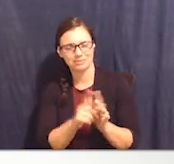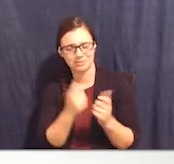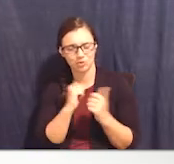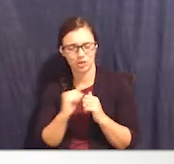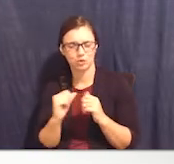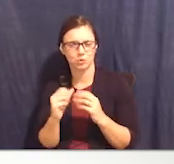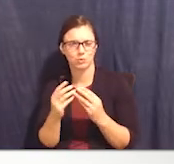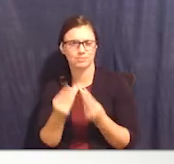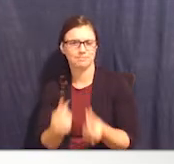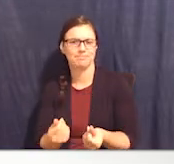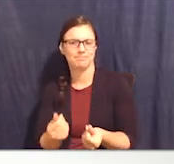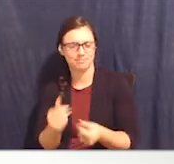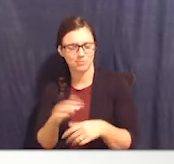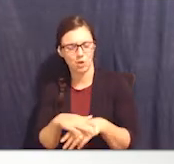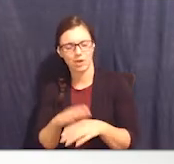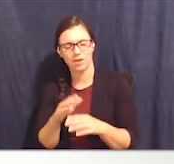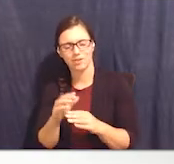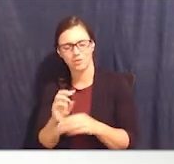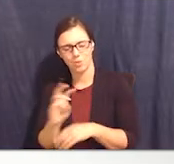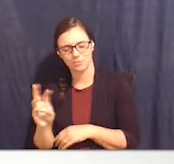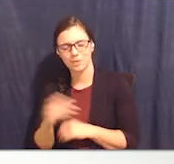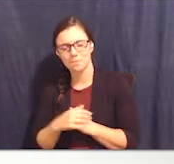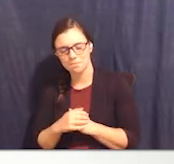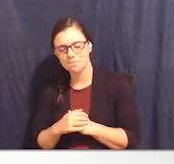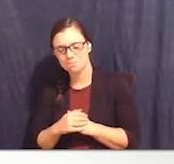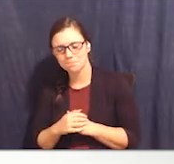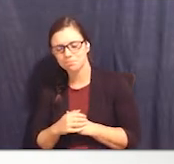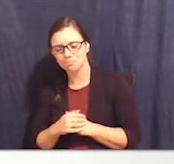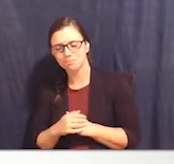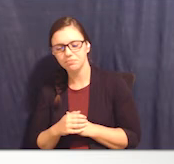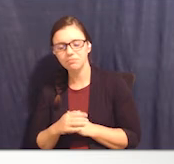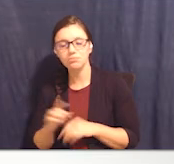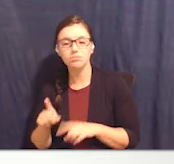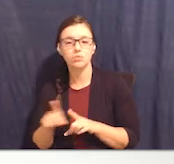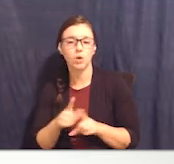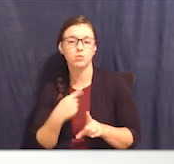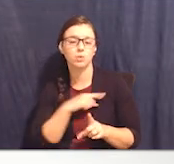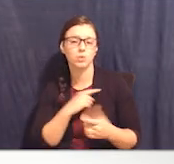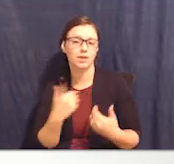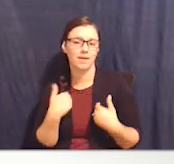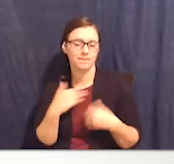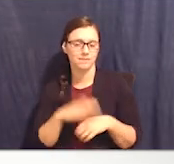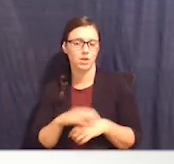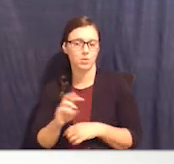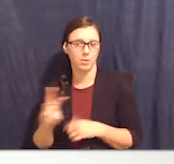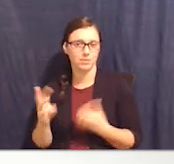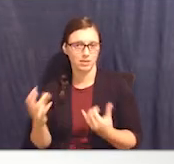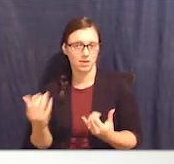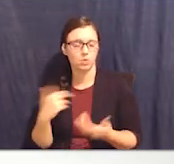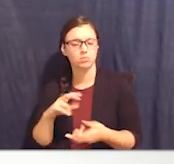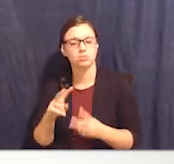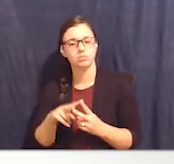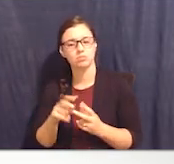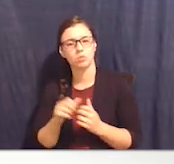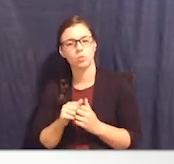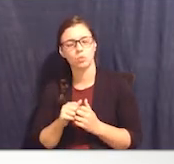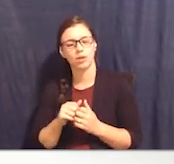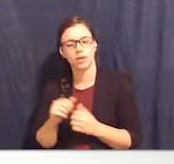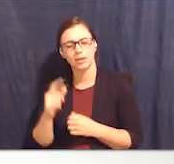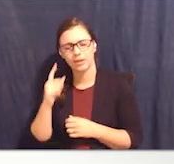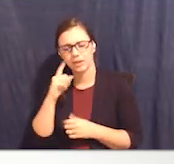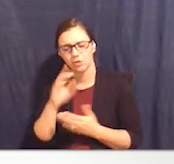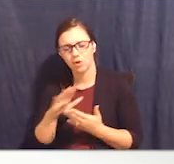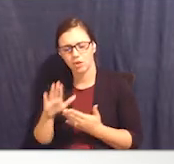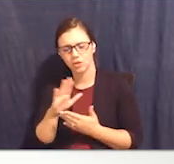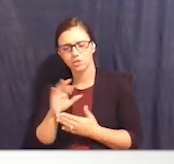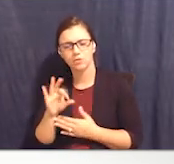It's good. Well, this is the Follow Us. Our time is almost done, but Iris has done a